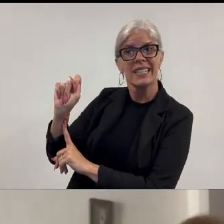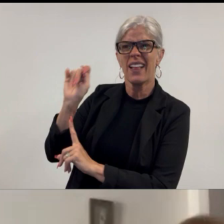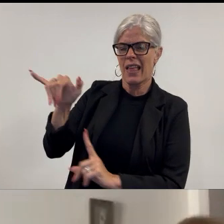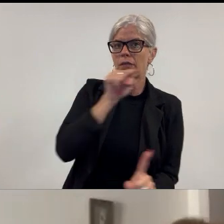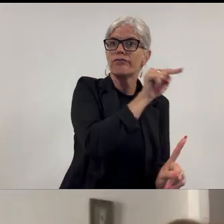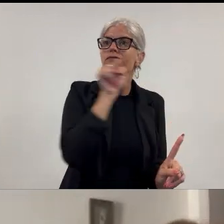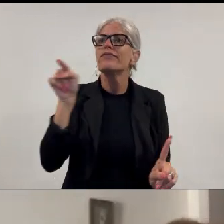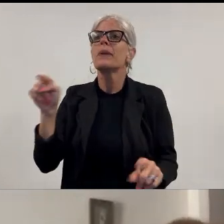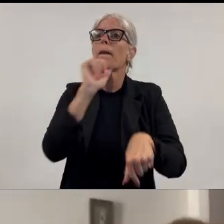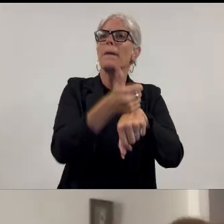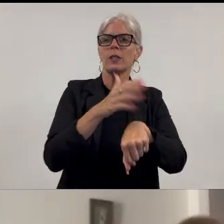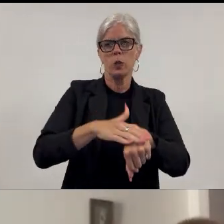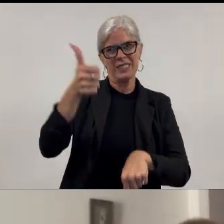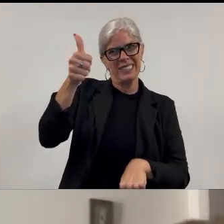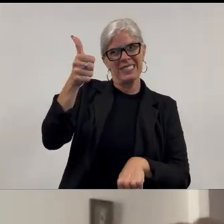5.